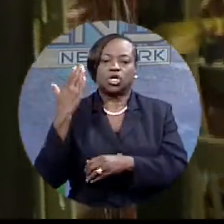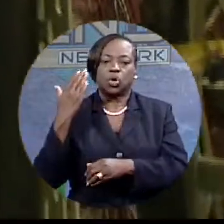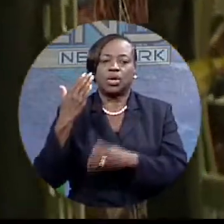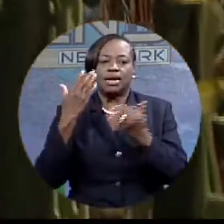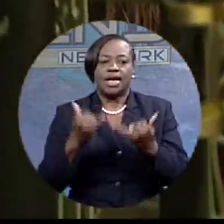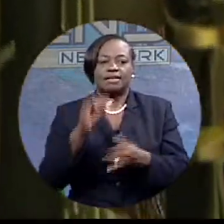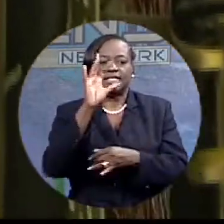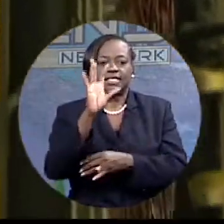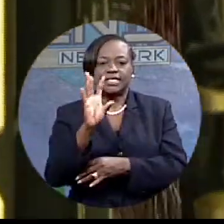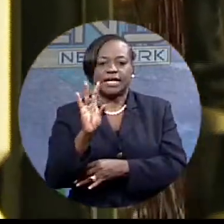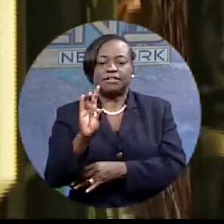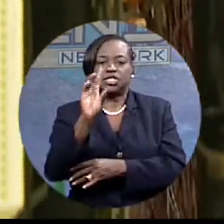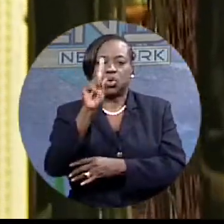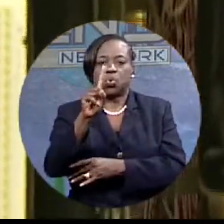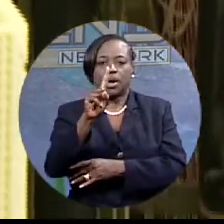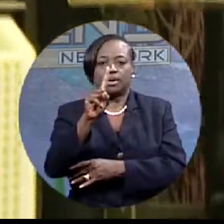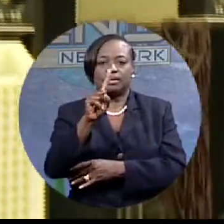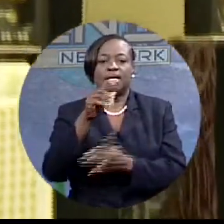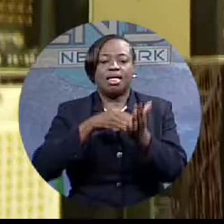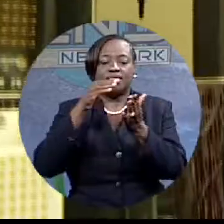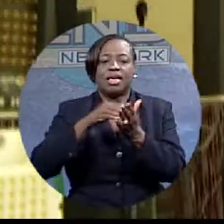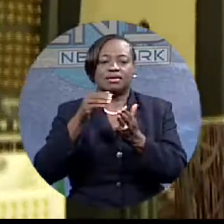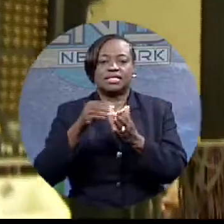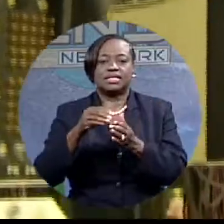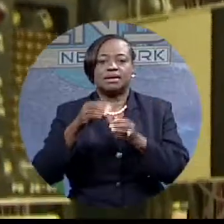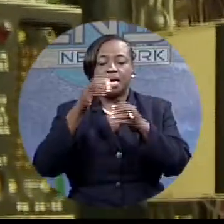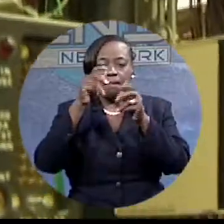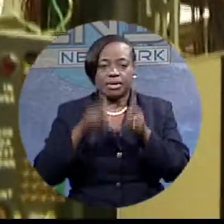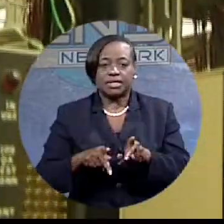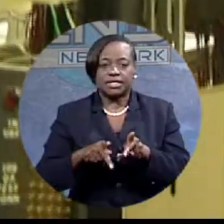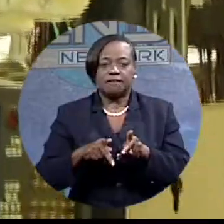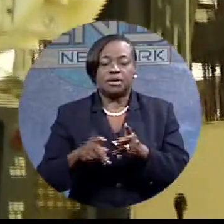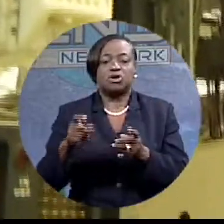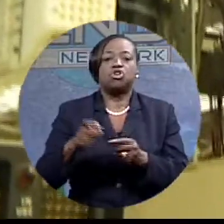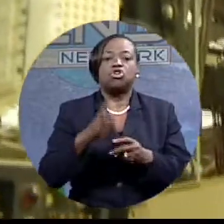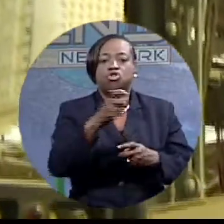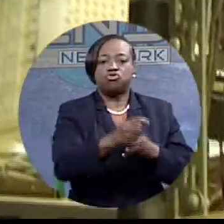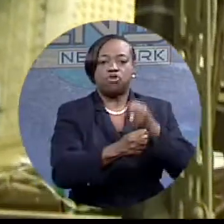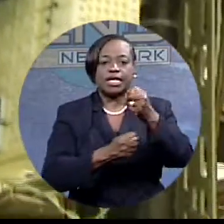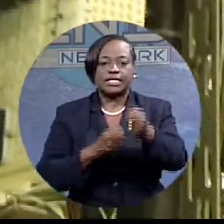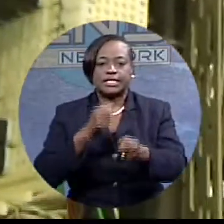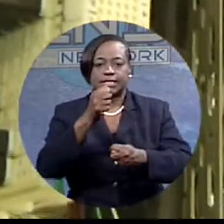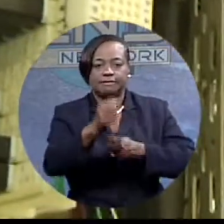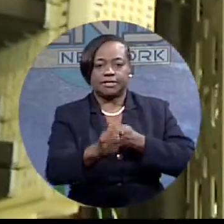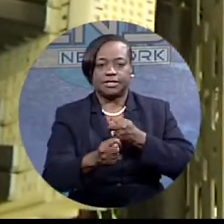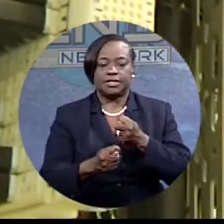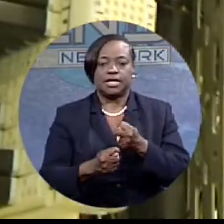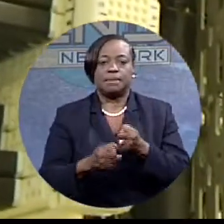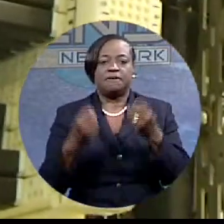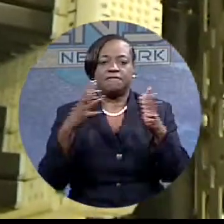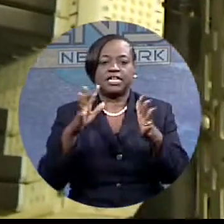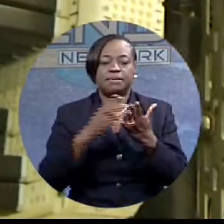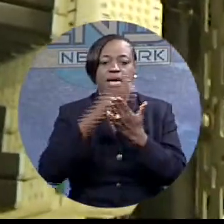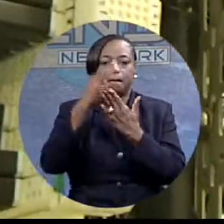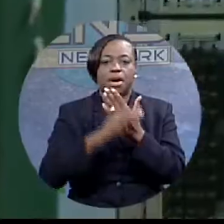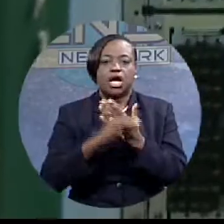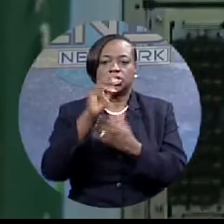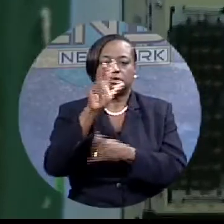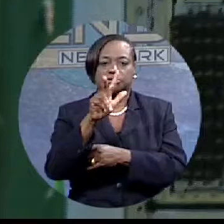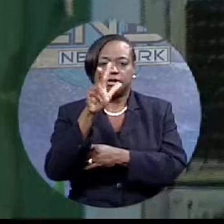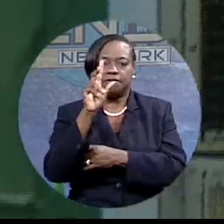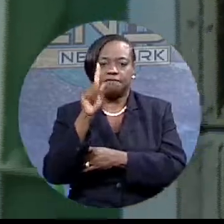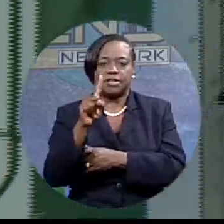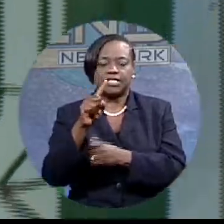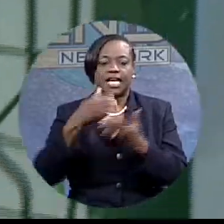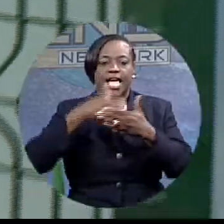have already been transferred to NGN, and the process is expected to be completed by March 31st of next year.